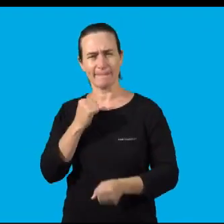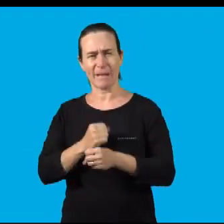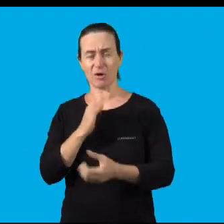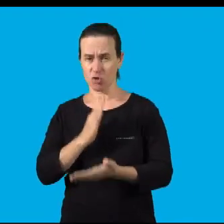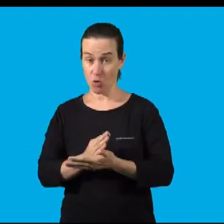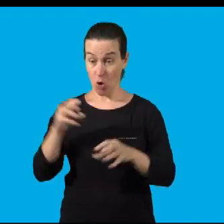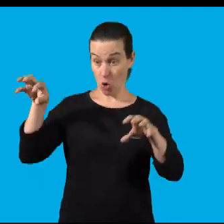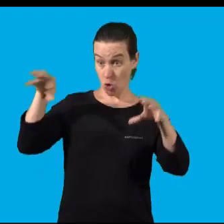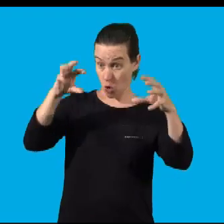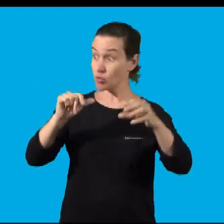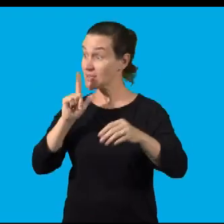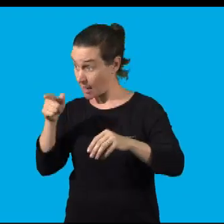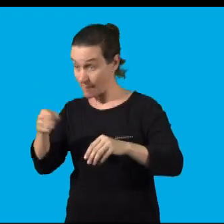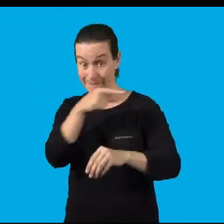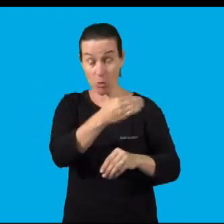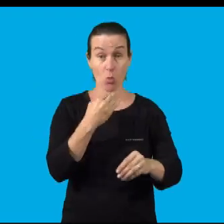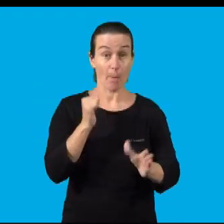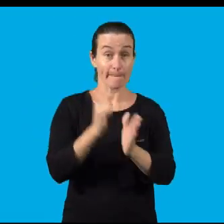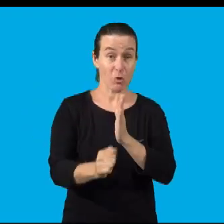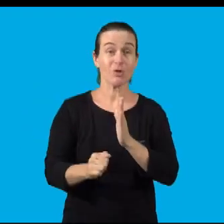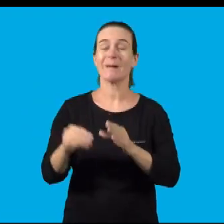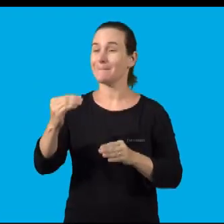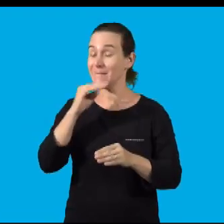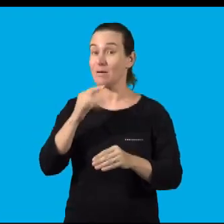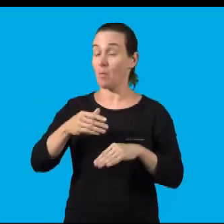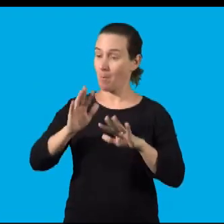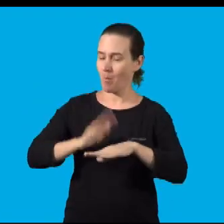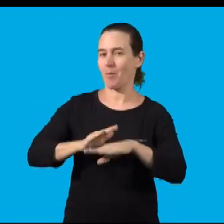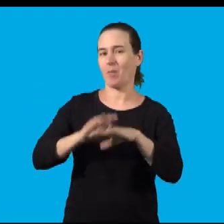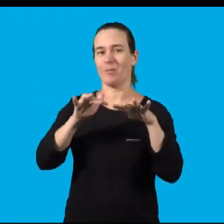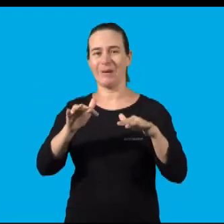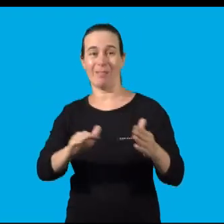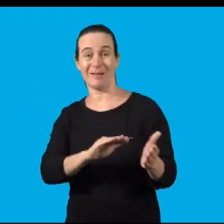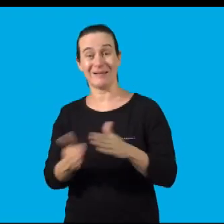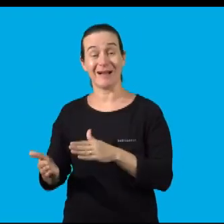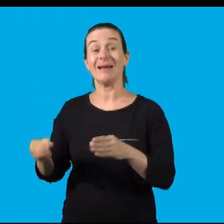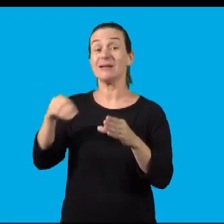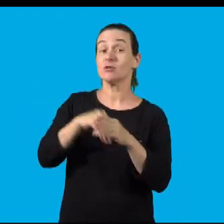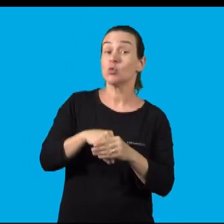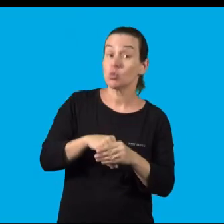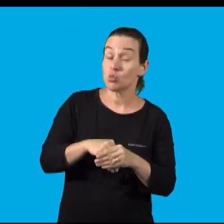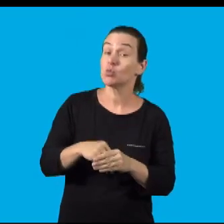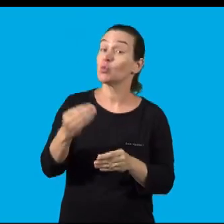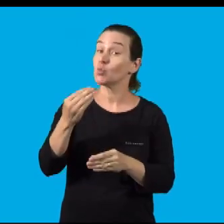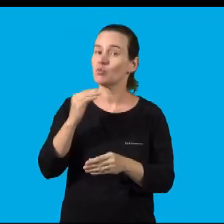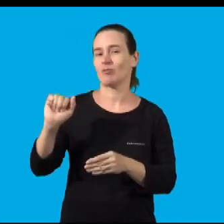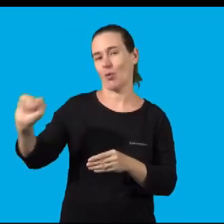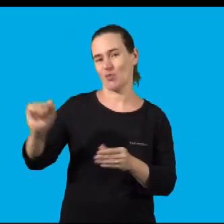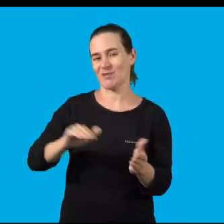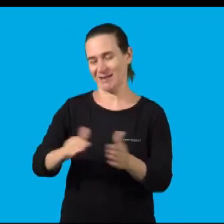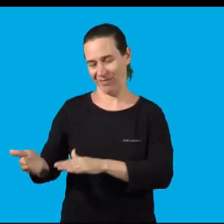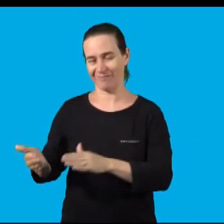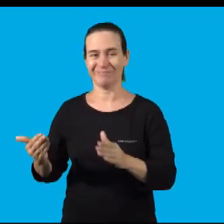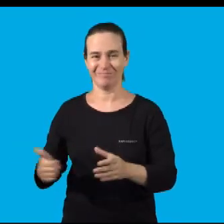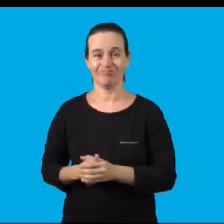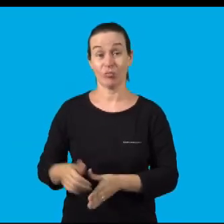to ensure the validity of the ghost's claims leads to the deaths of multiple characters, including his